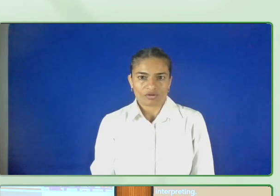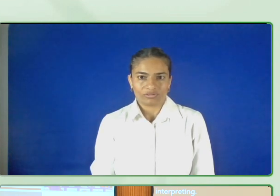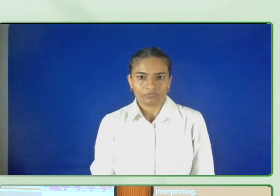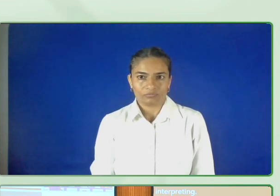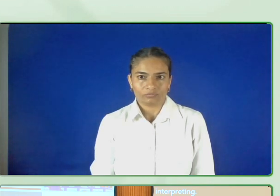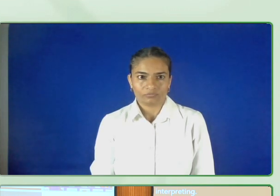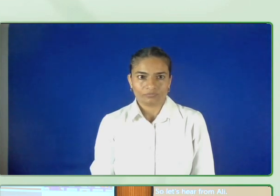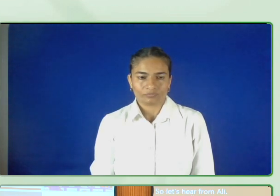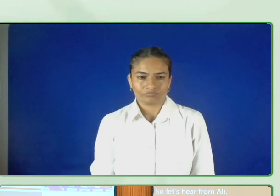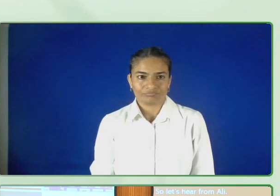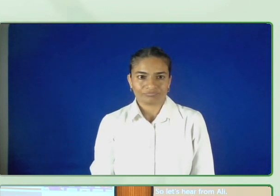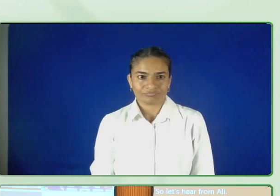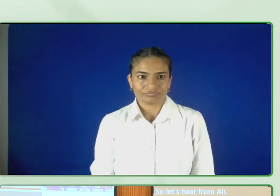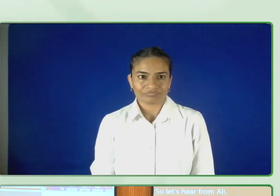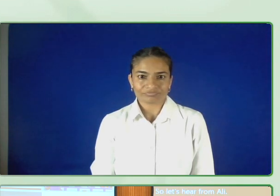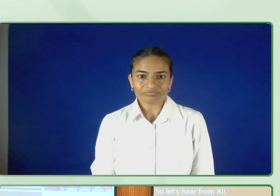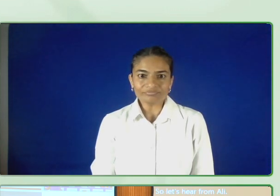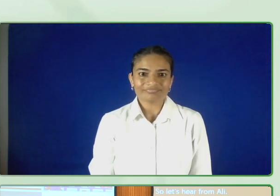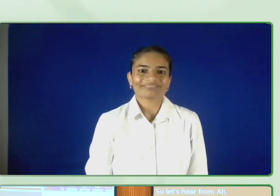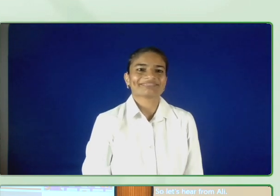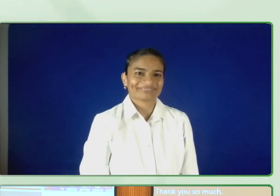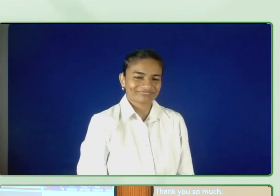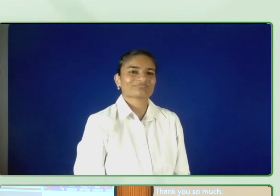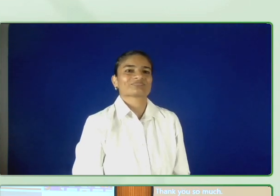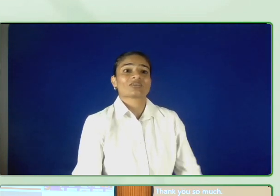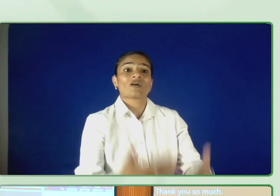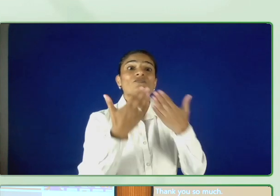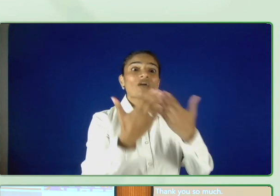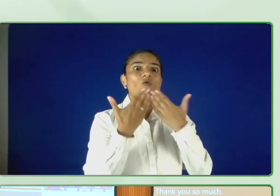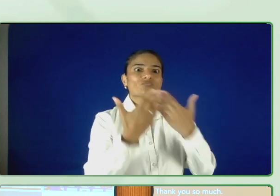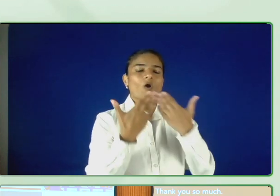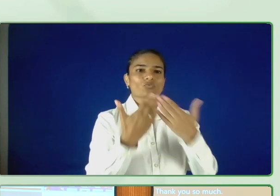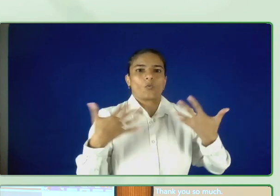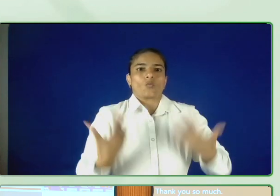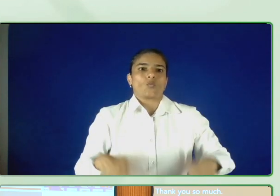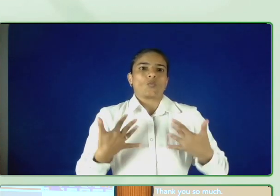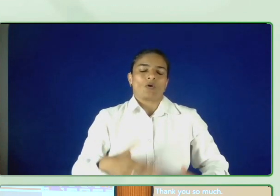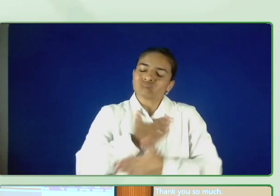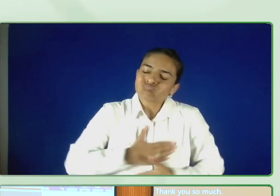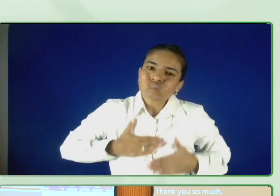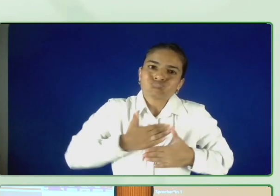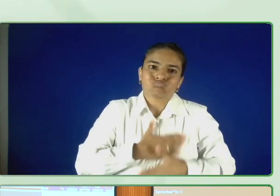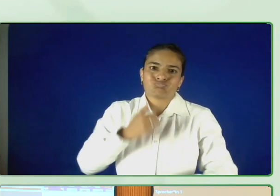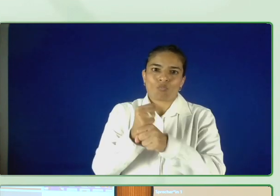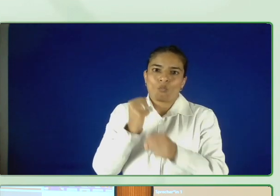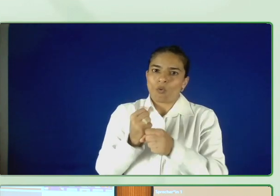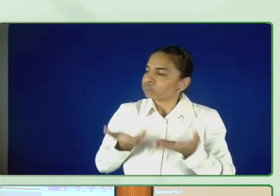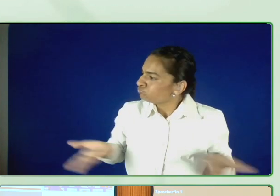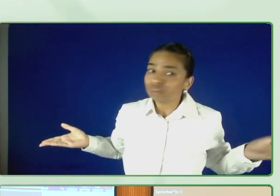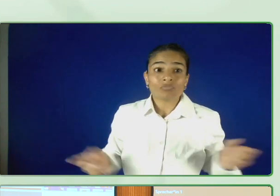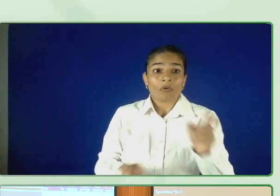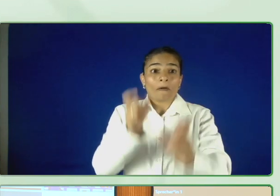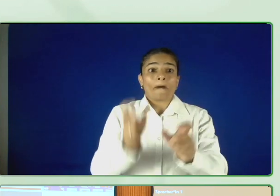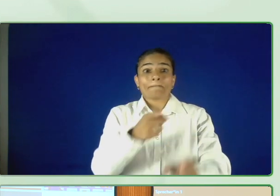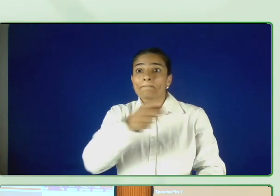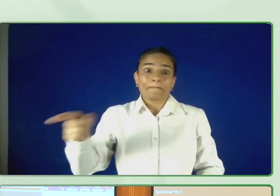Thank you so much. Indeed, it's a pleasure working with you guys and working for persons who are hearing impaired.